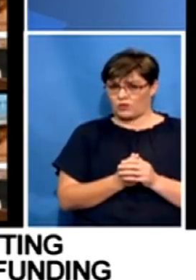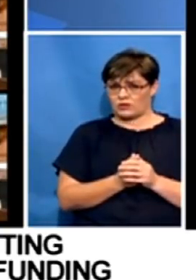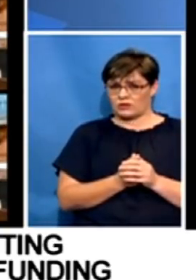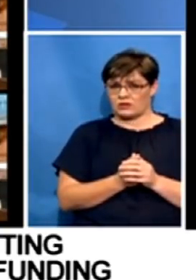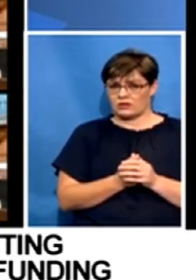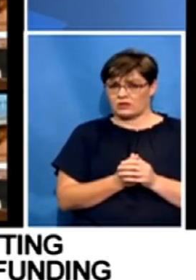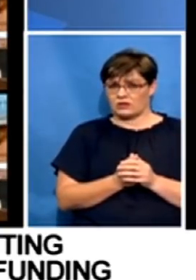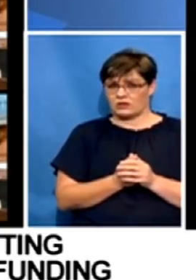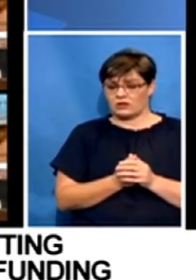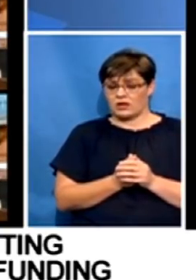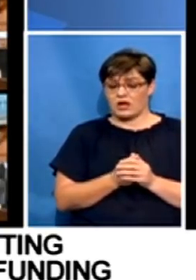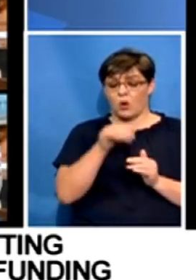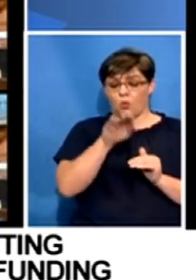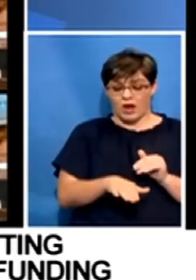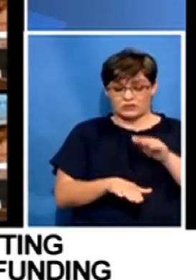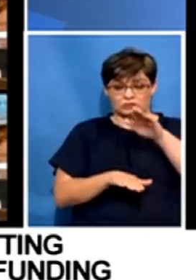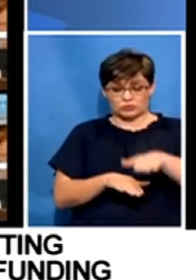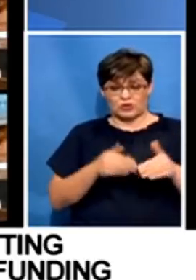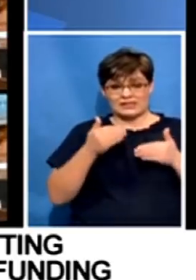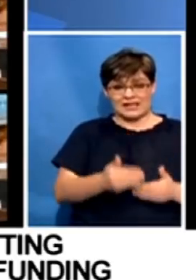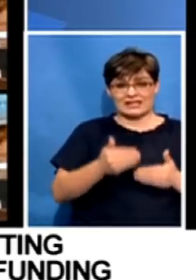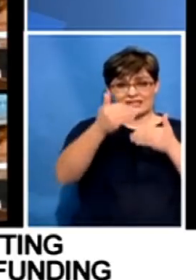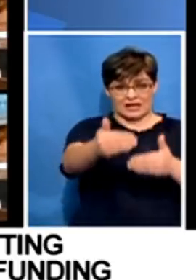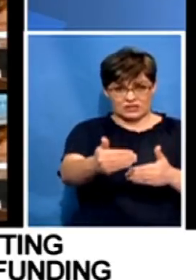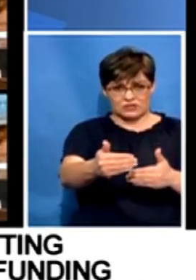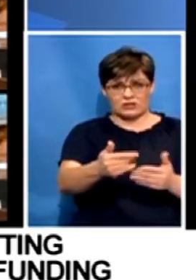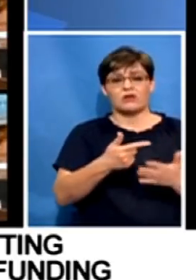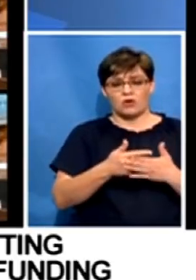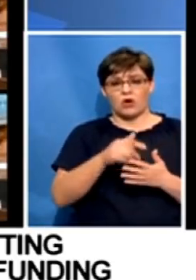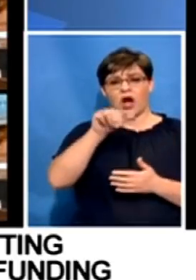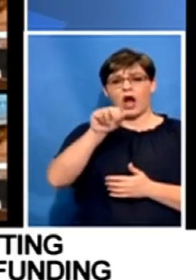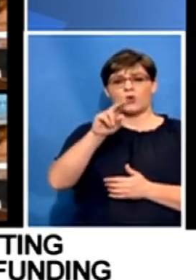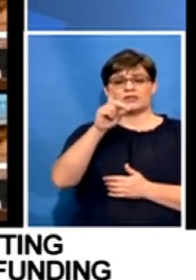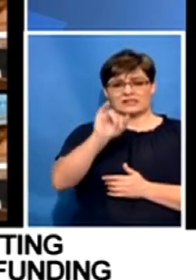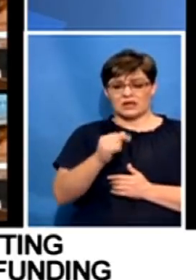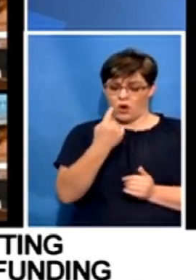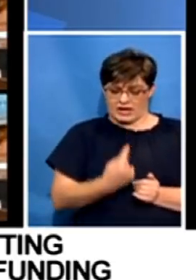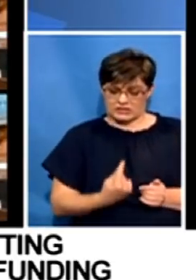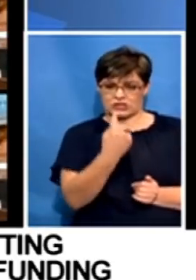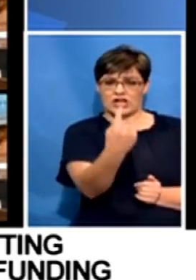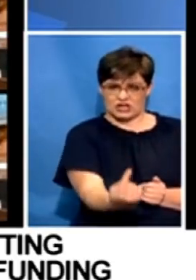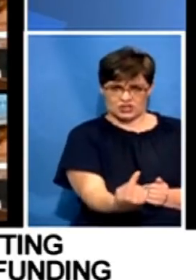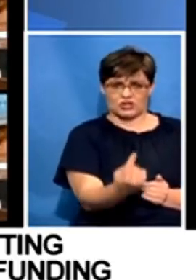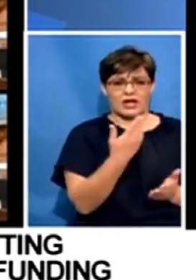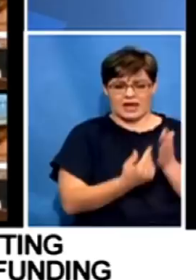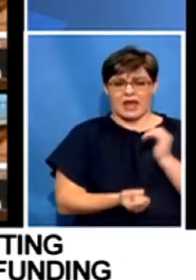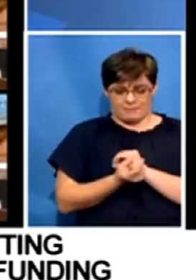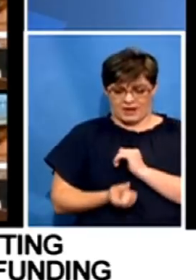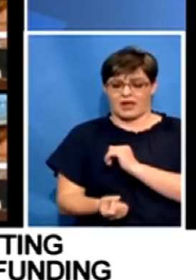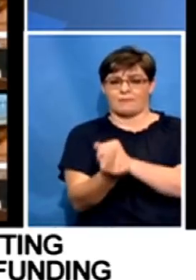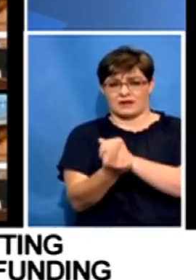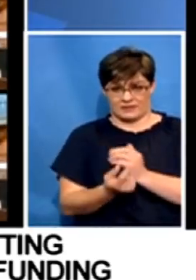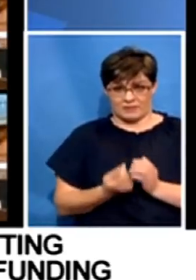be entitled to Audi at each one of the two stages. Now, that would